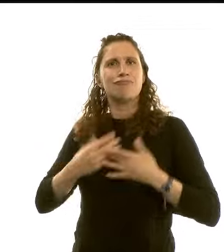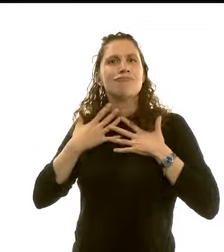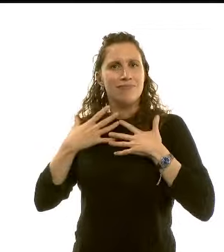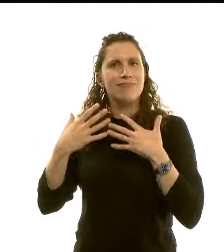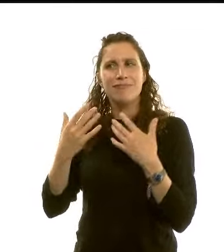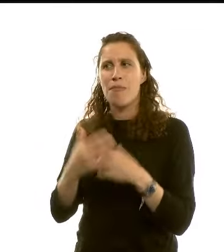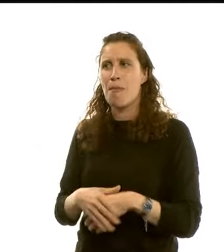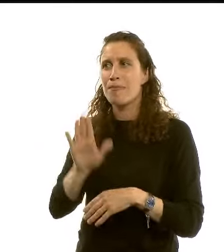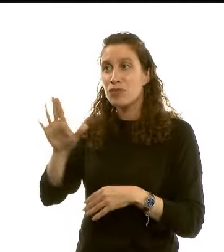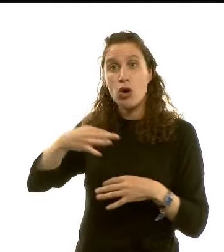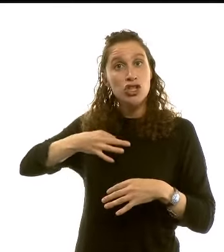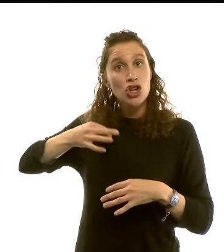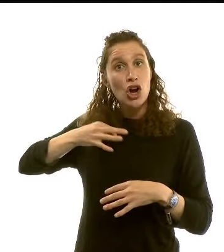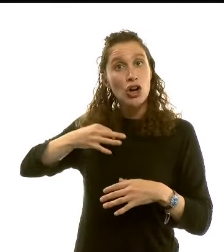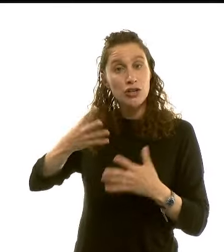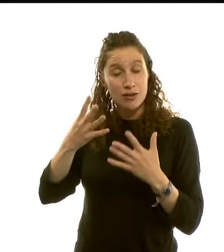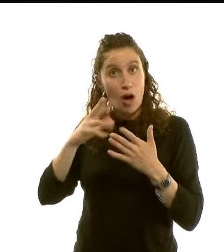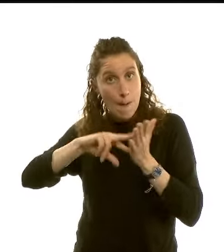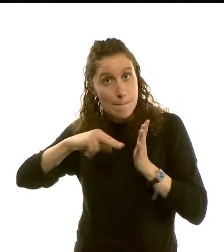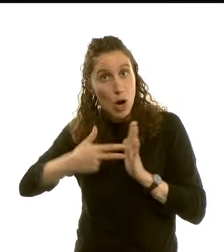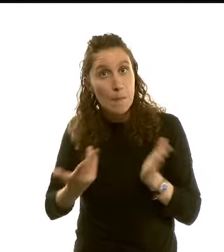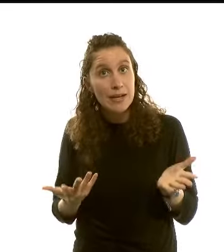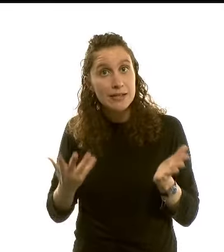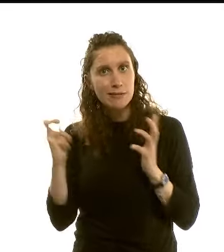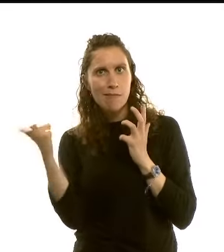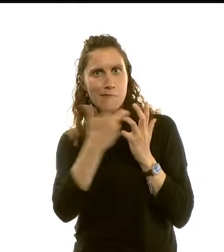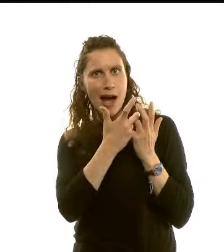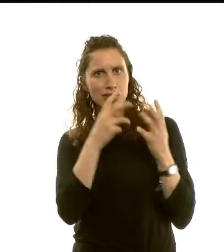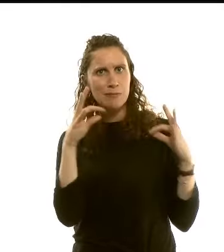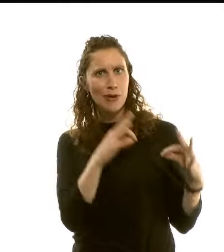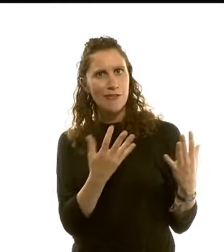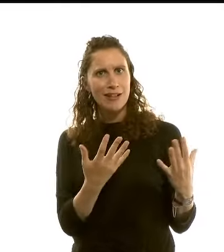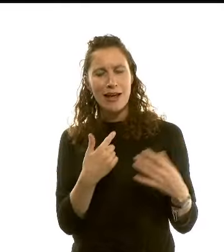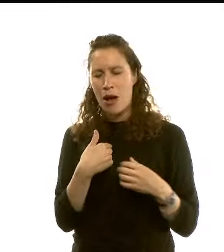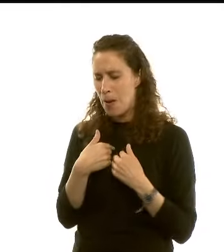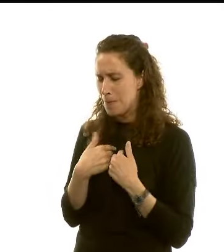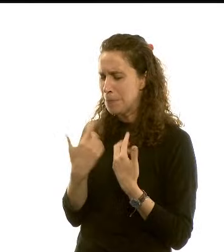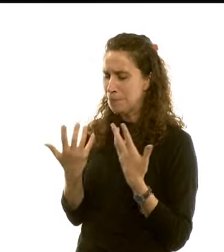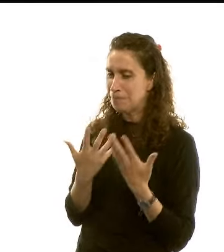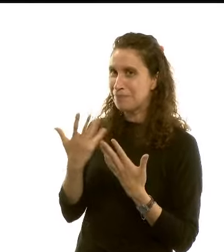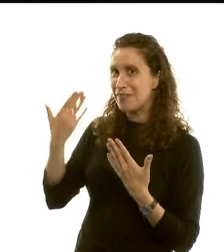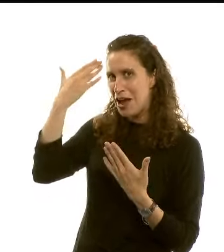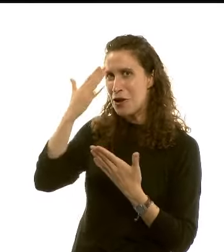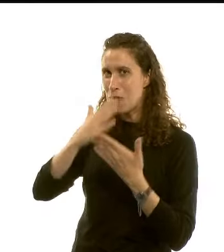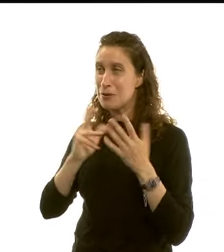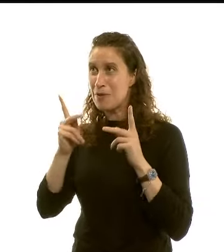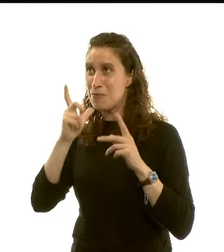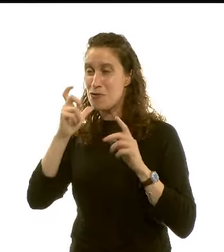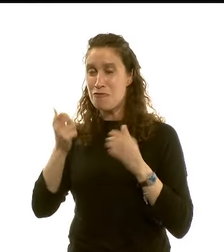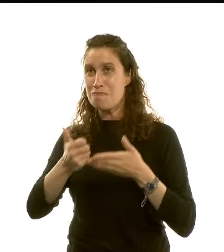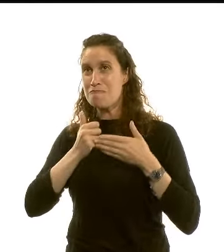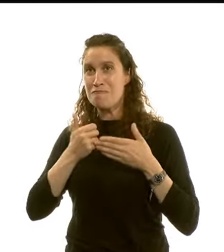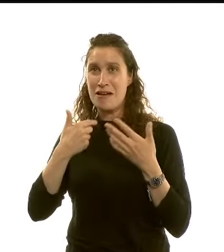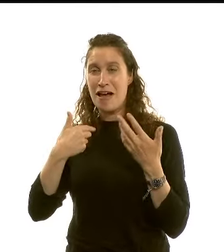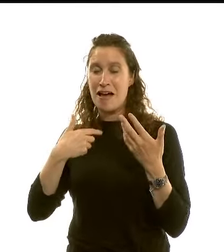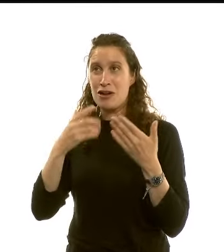shirt is, I don't know if you did this on purpose, but it matches perfectly. I know some people that know some people. I'm kind of in the